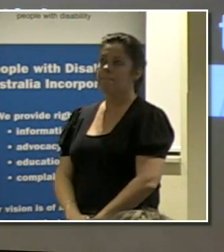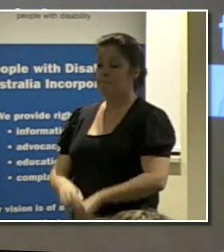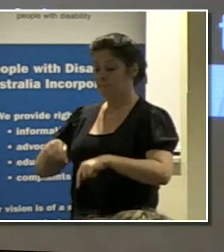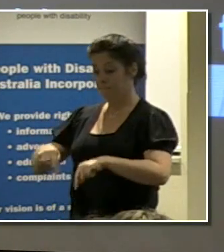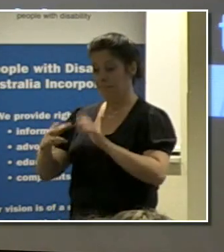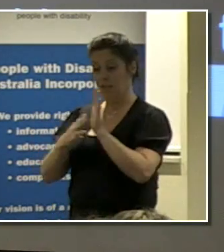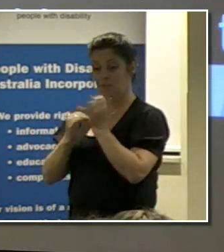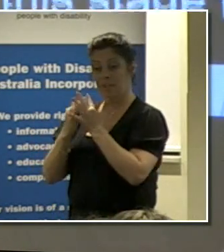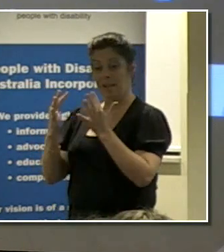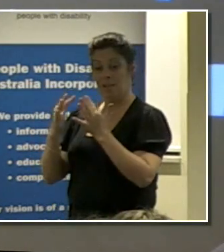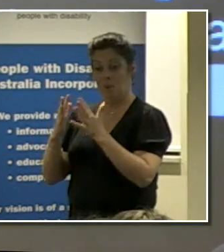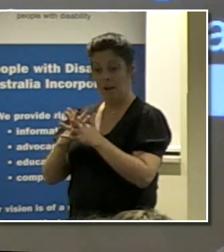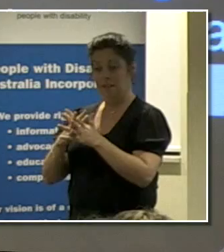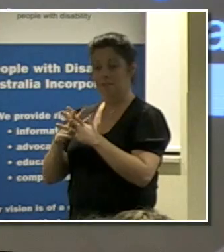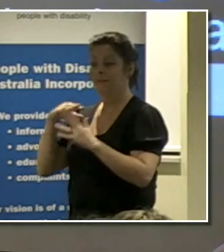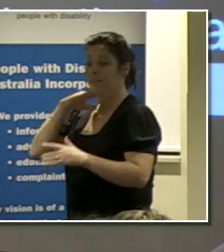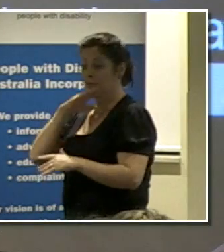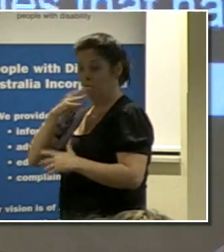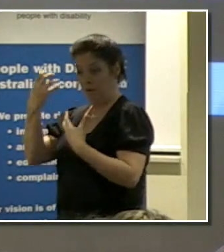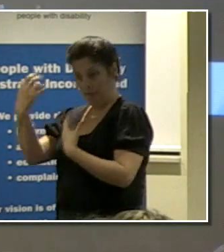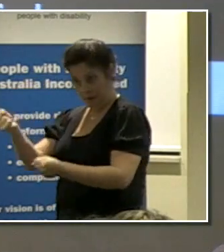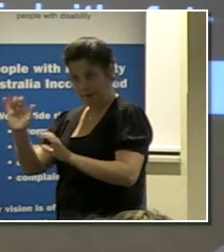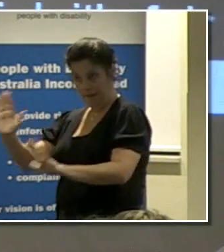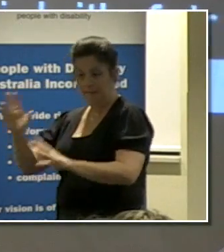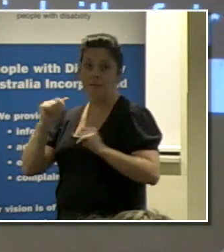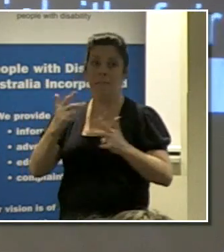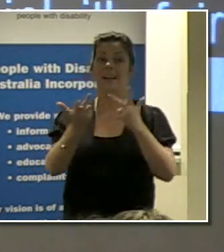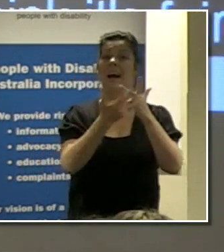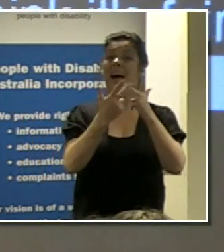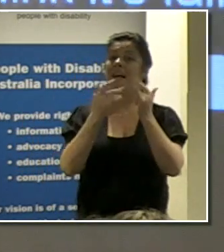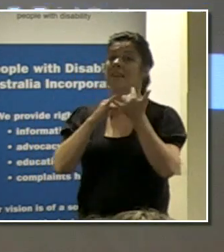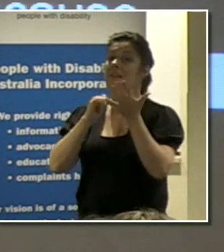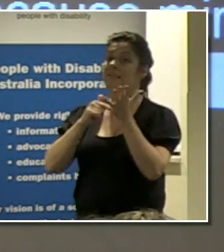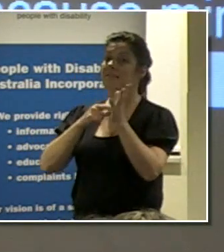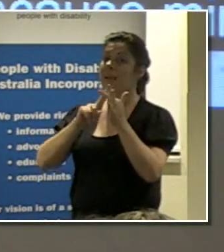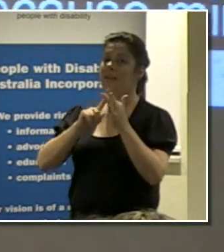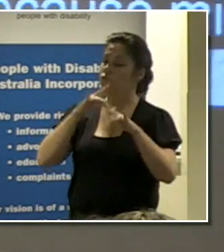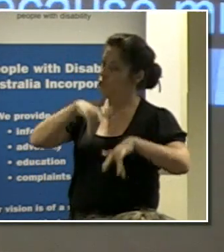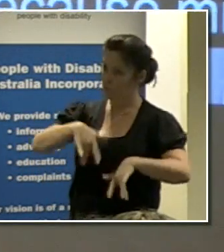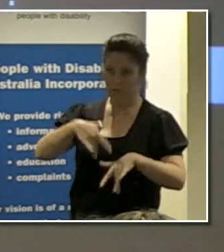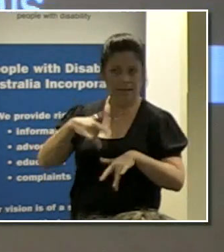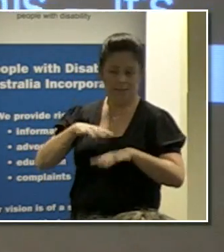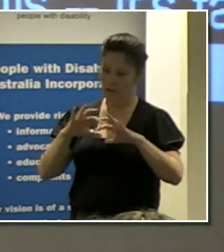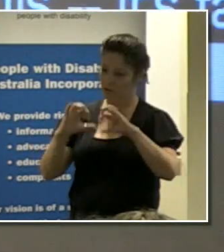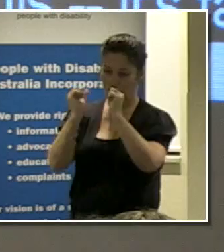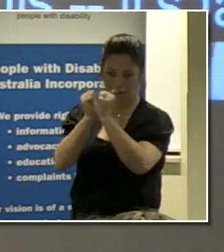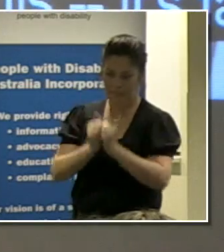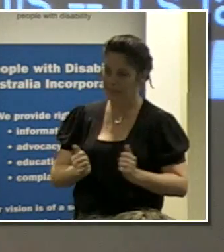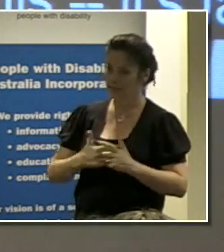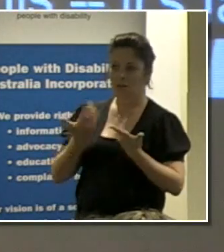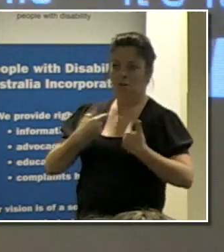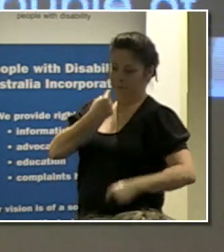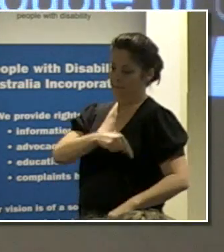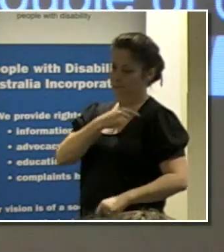have agreements, but I think it's fair to say, because ministers have said this, it's fairly close with a couple of others,